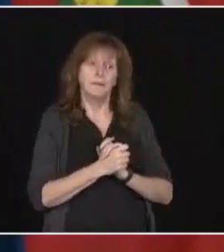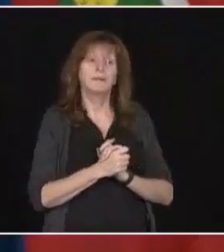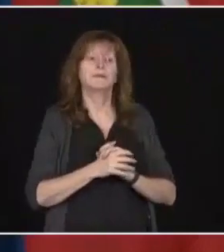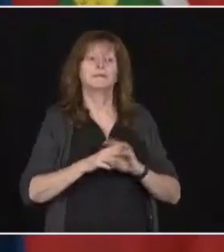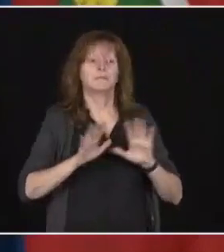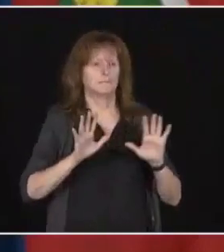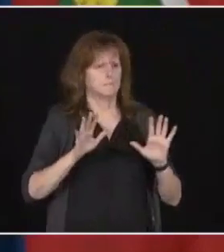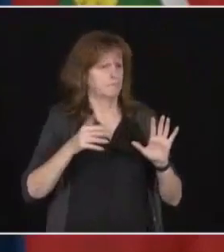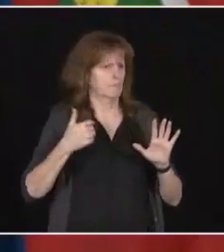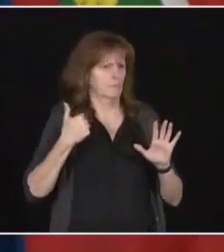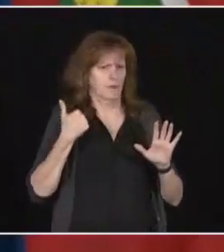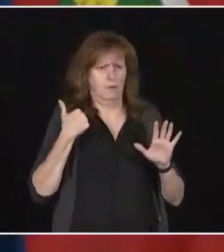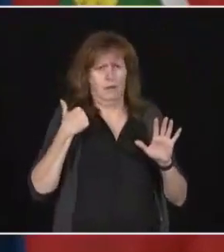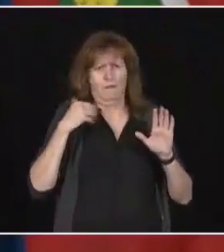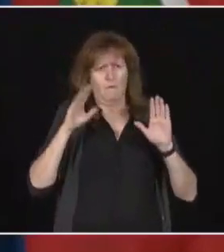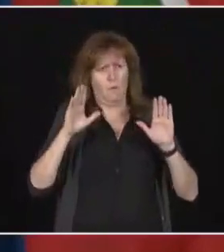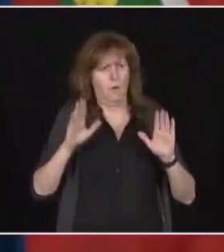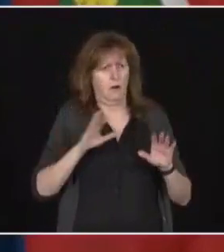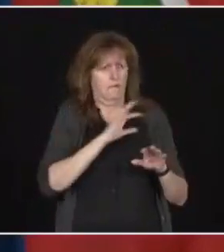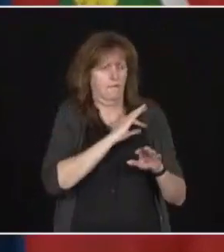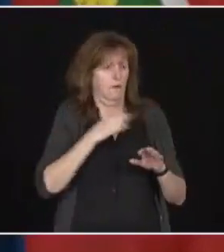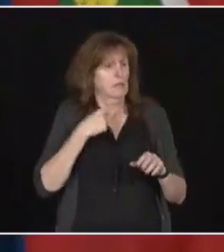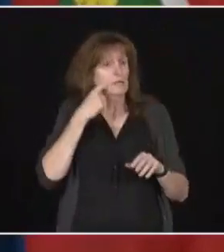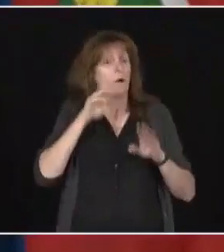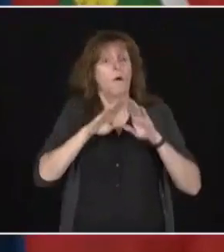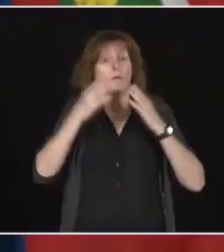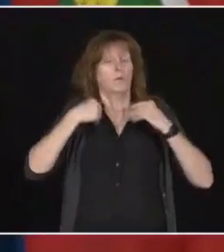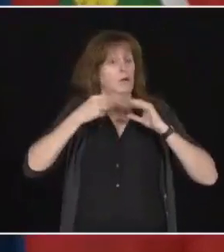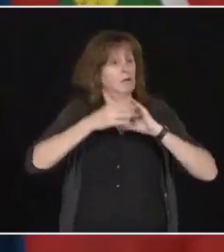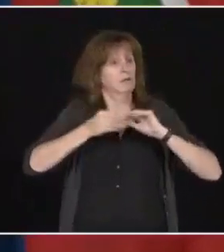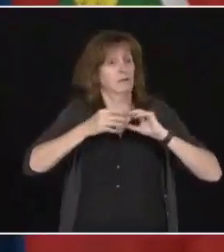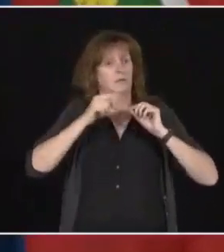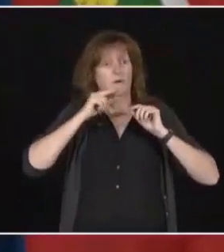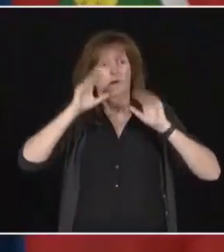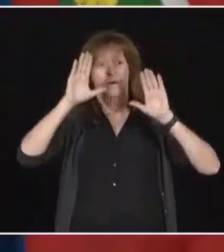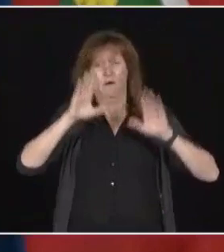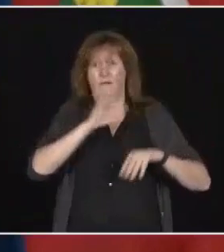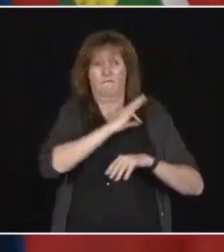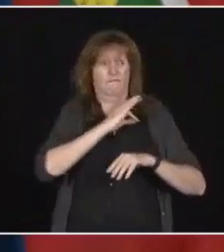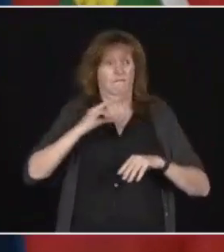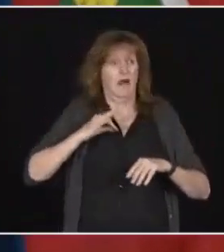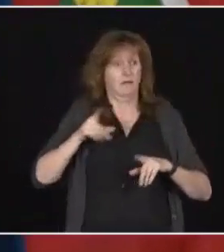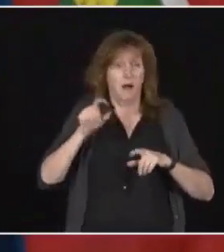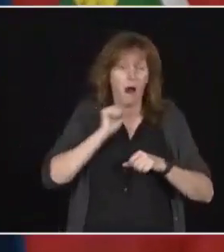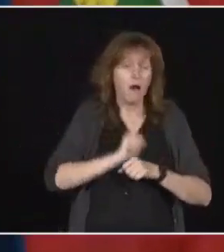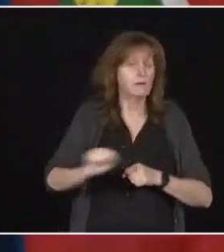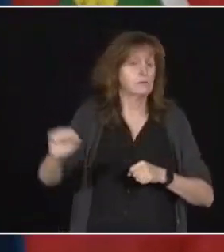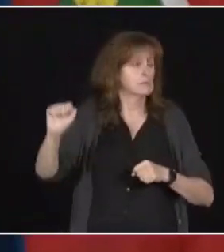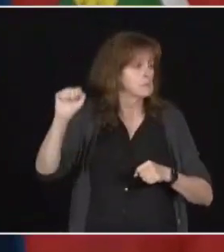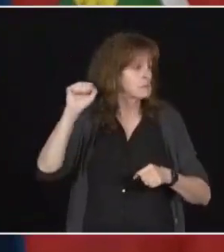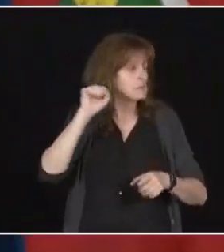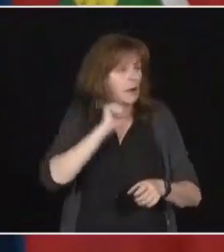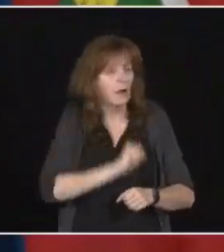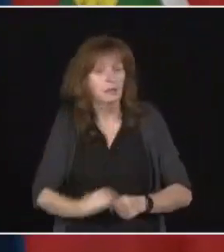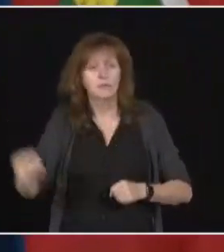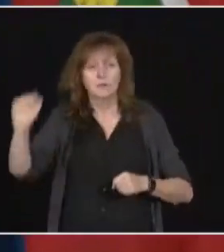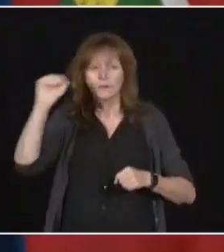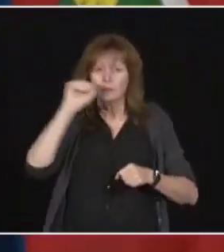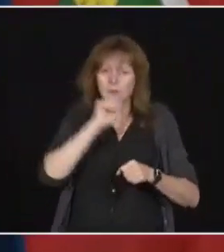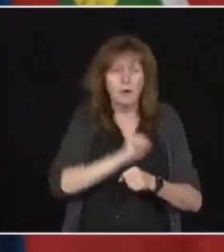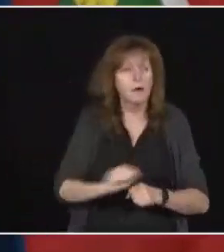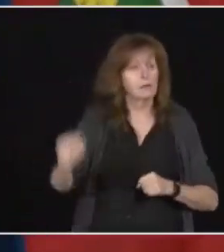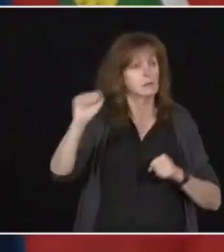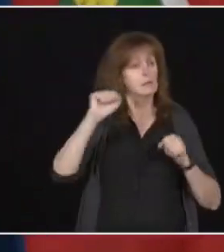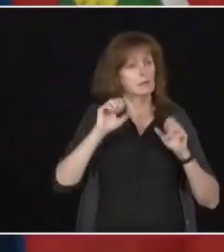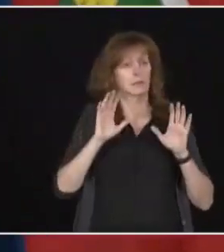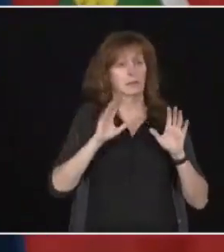heard me say at the outset of my comments that it was our faculty who worked tirelessly, especially in the weeks after the